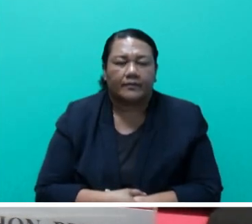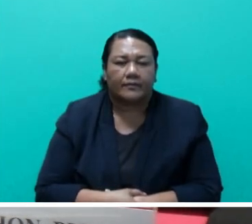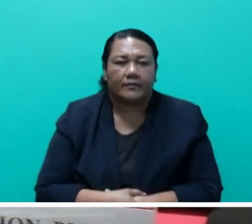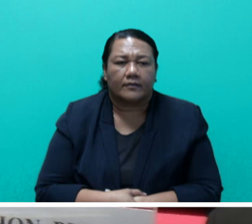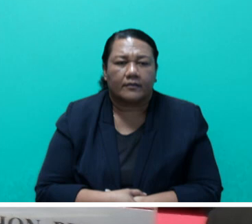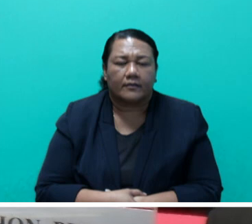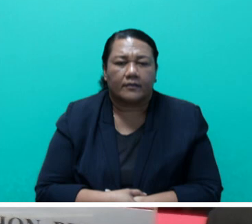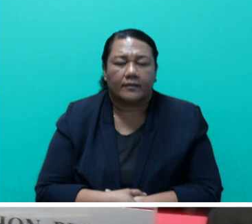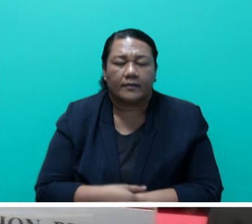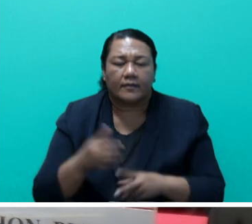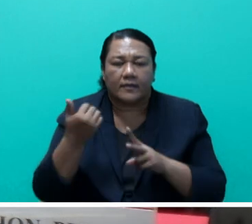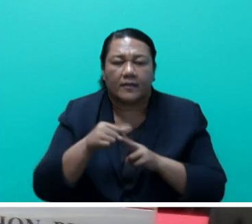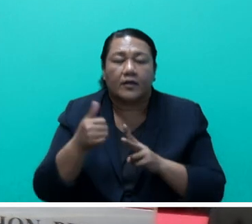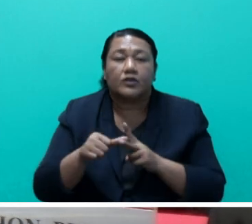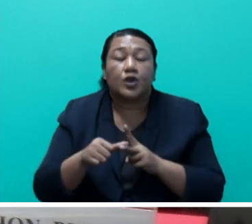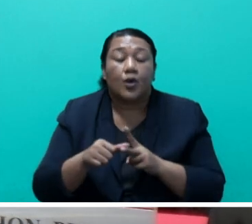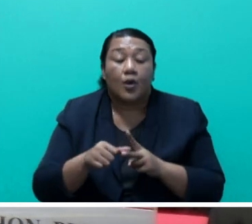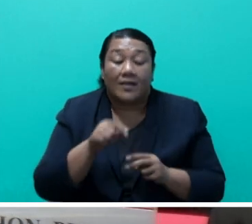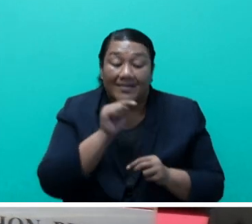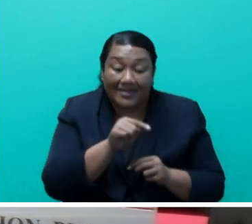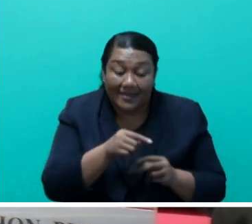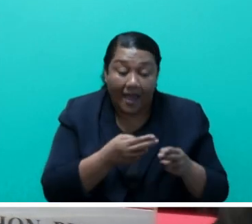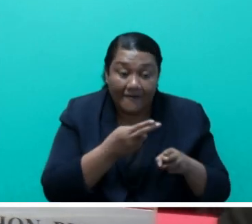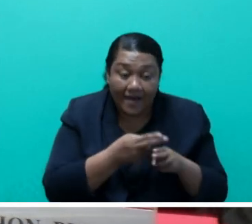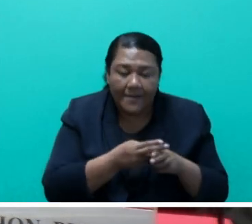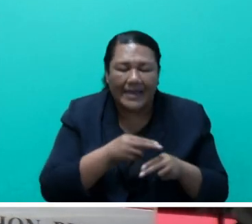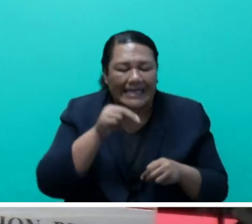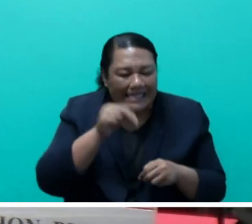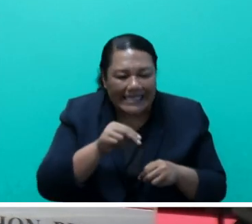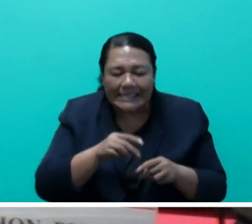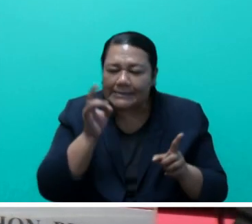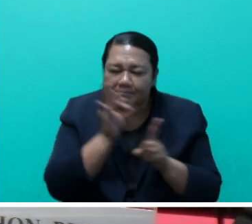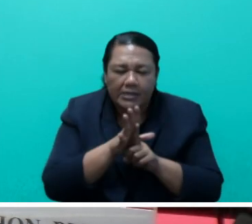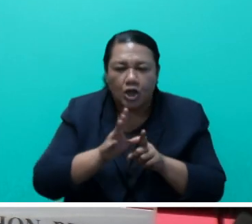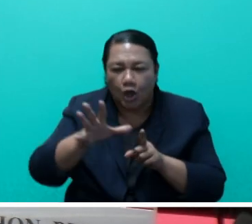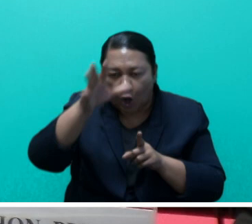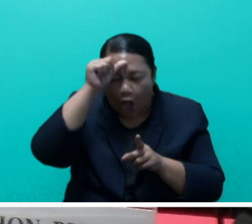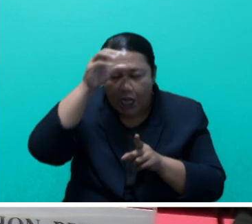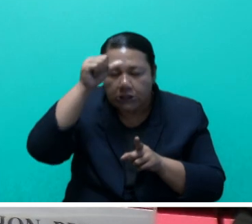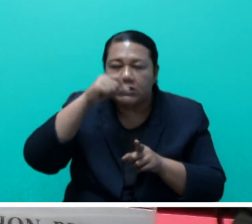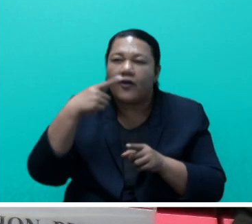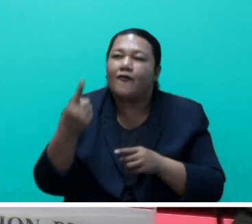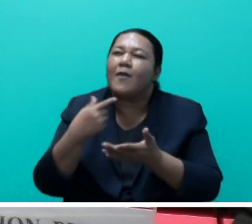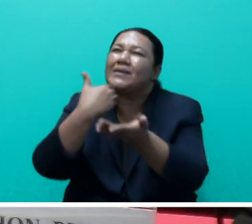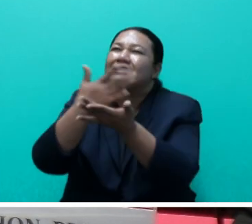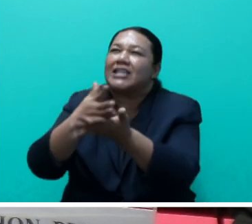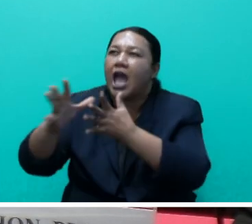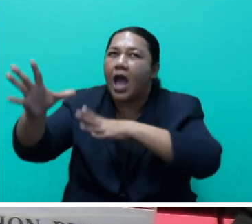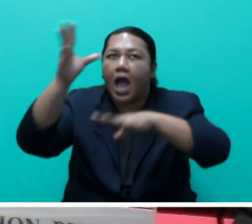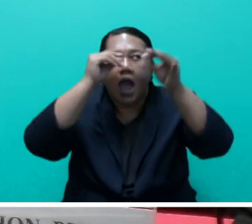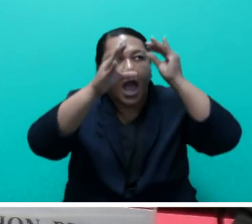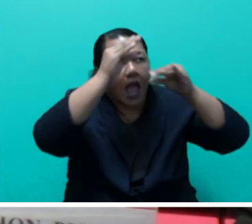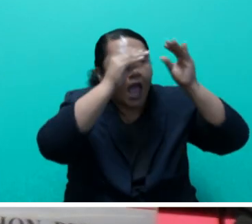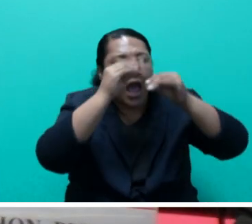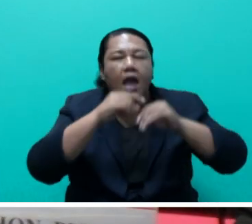having acquired the necessary knowledge, our 14 farmers are now required to practice and share their learnings with the